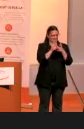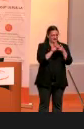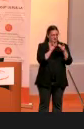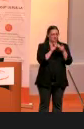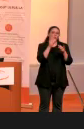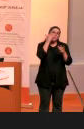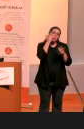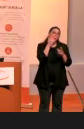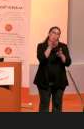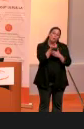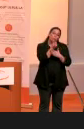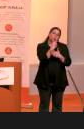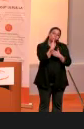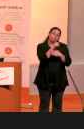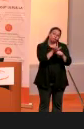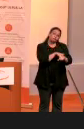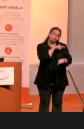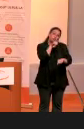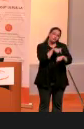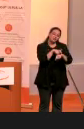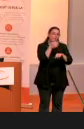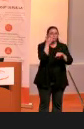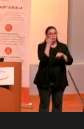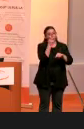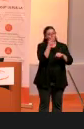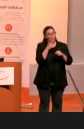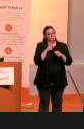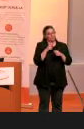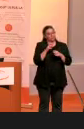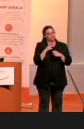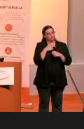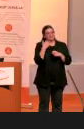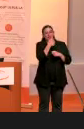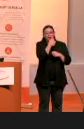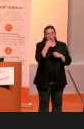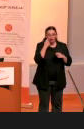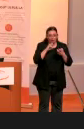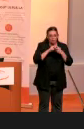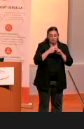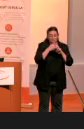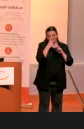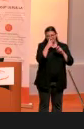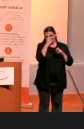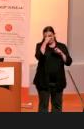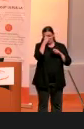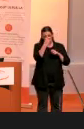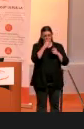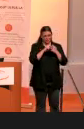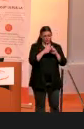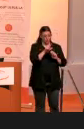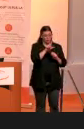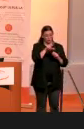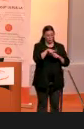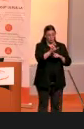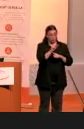time, there can be an increased risk of eye problems, et cetera. So I think one of the problems that we have in lupus is we